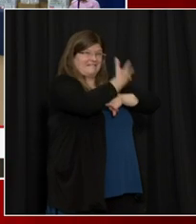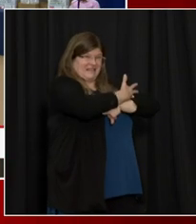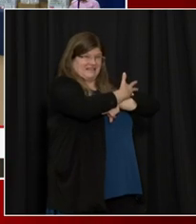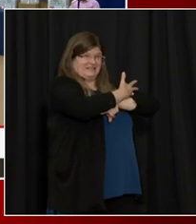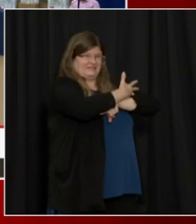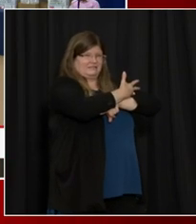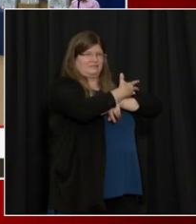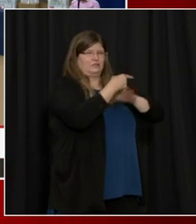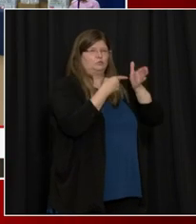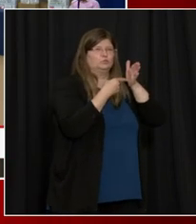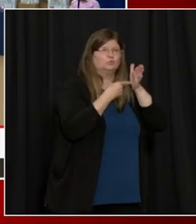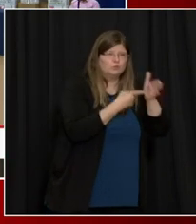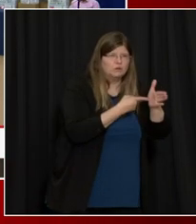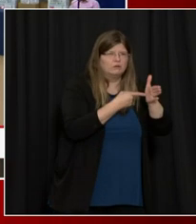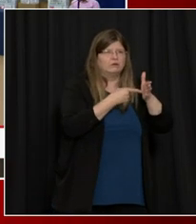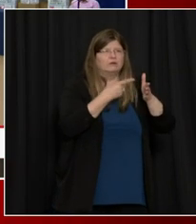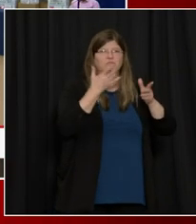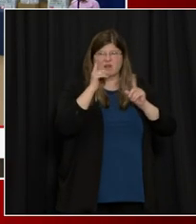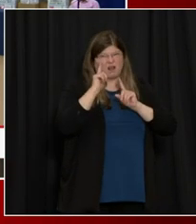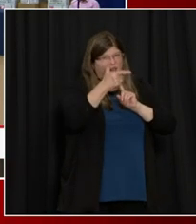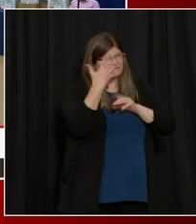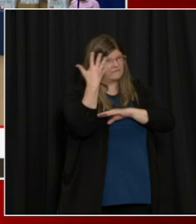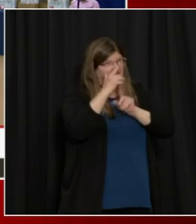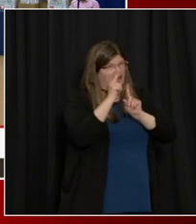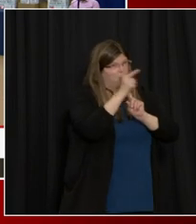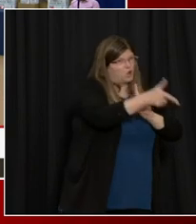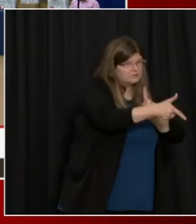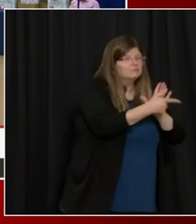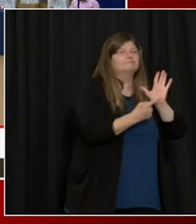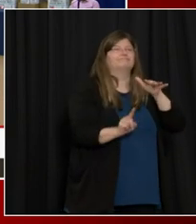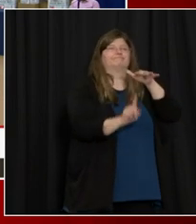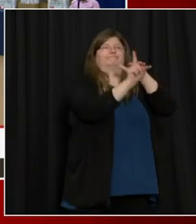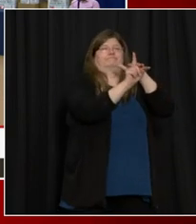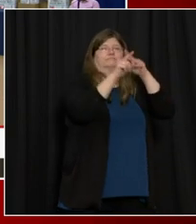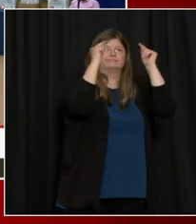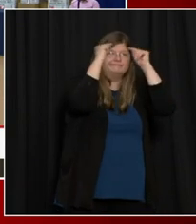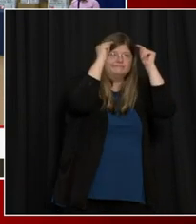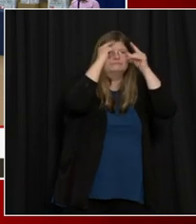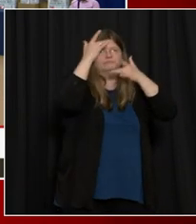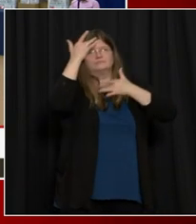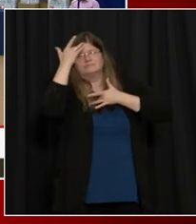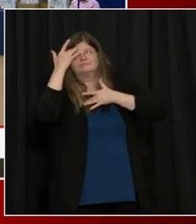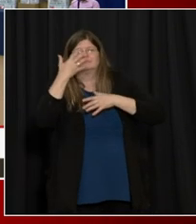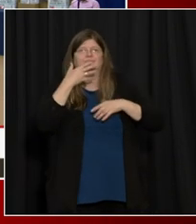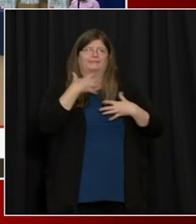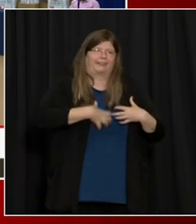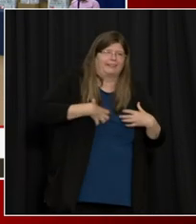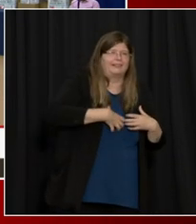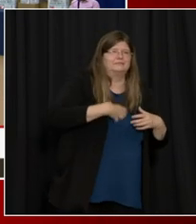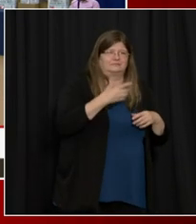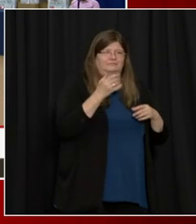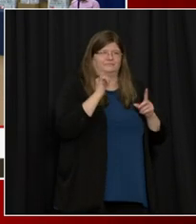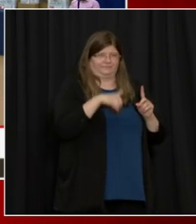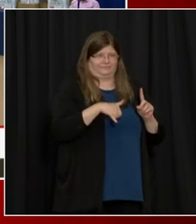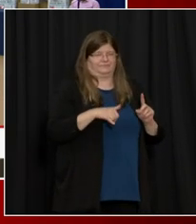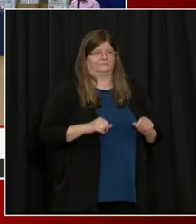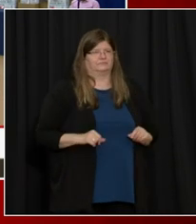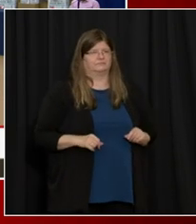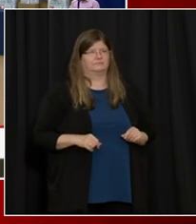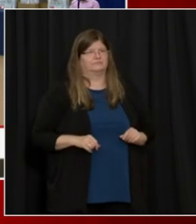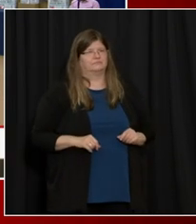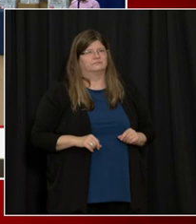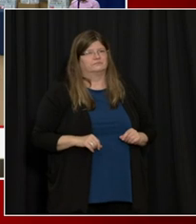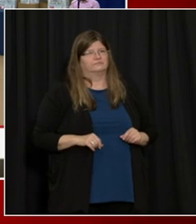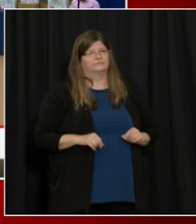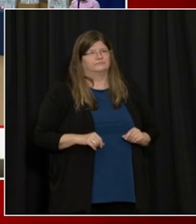Mark? Chief, you spoke about specific cases. I'm wondering if you could speak in more general terms. In a typical year, we